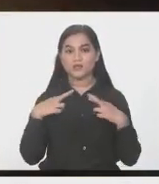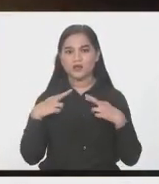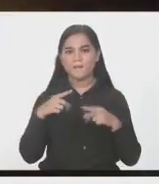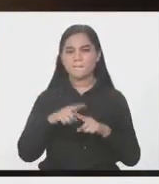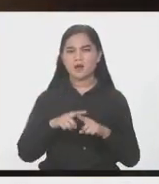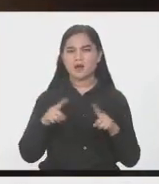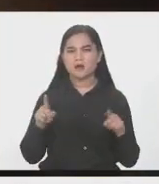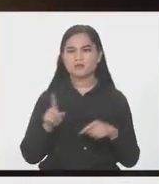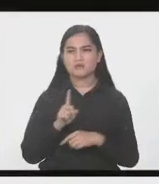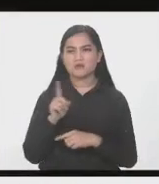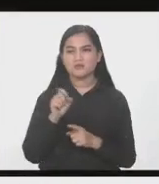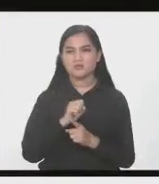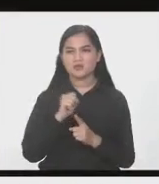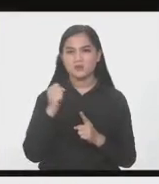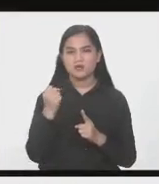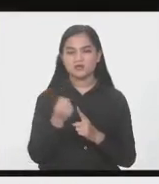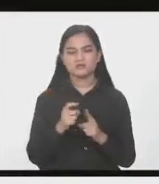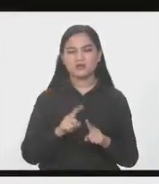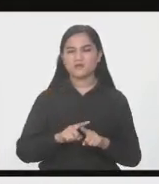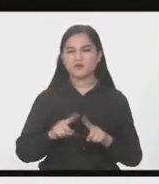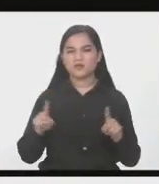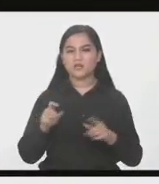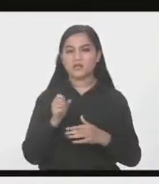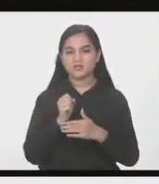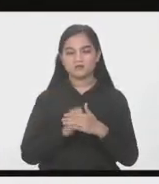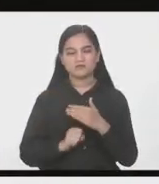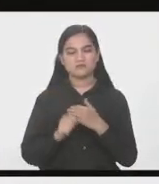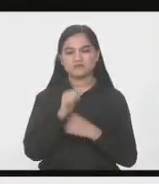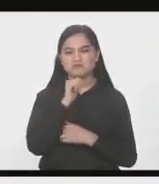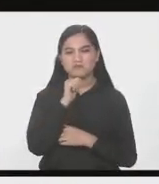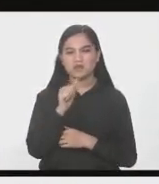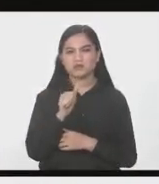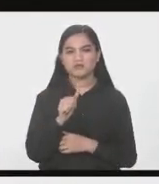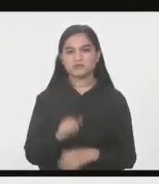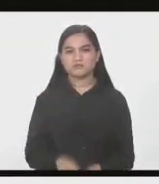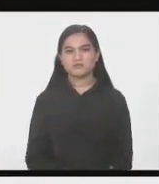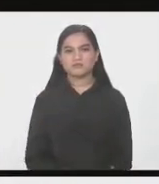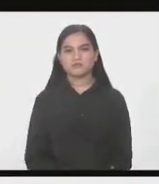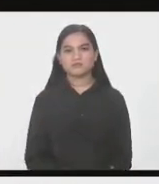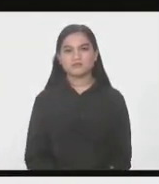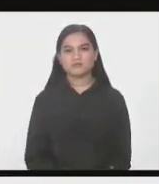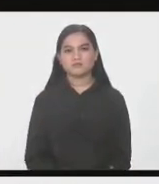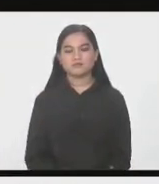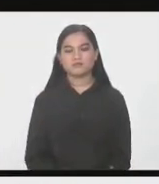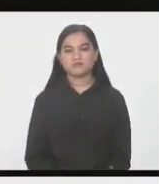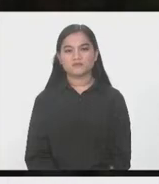in Saulus's situation, that is simply not possible.